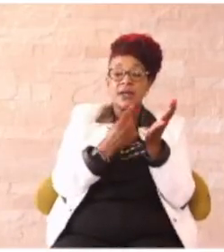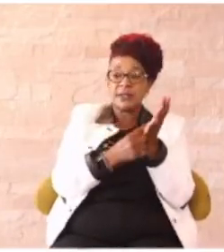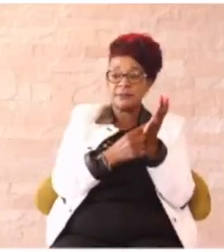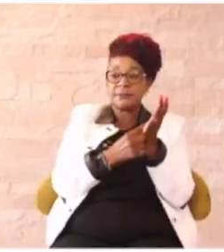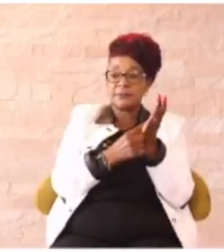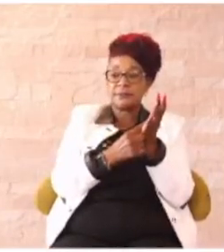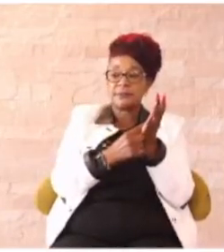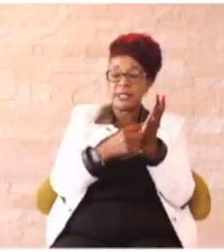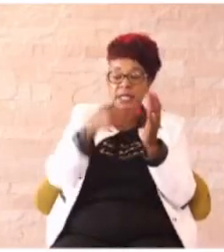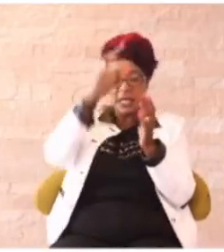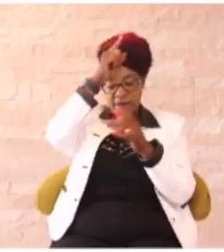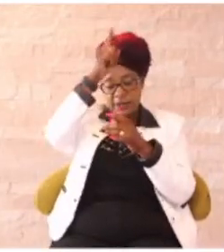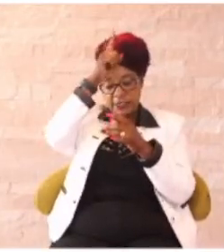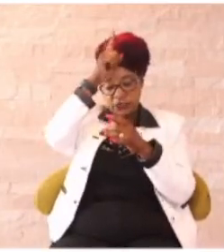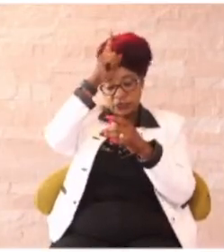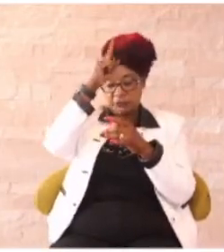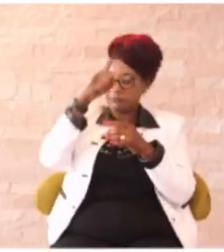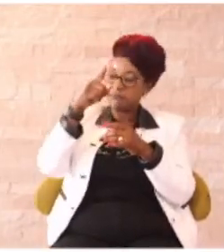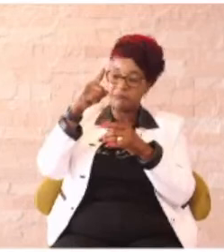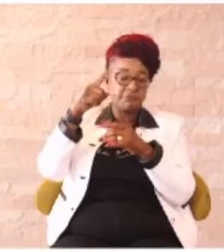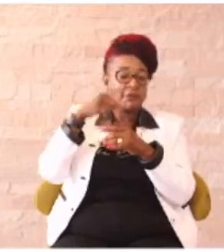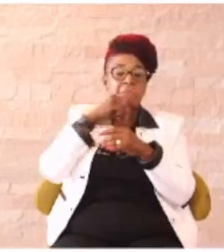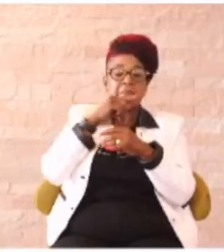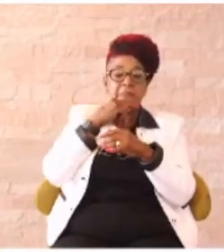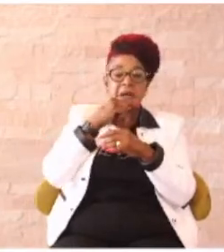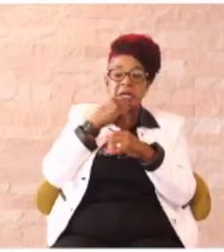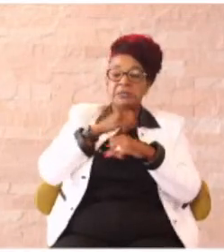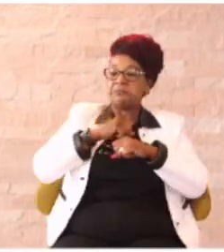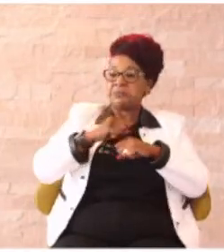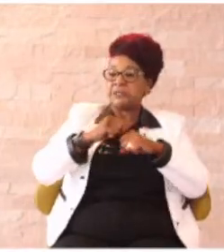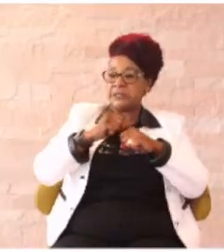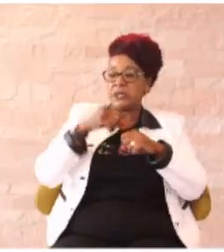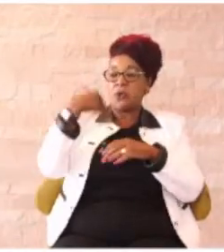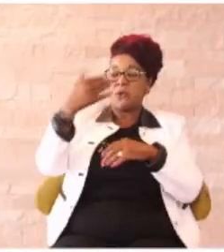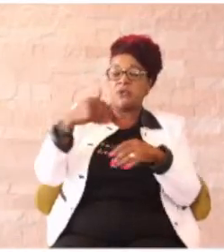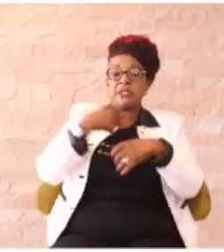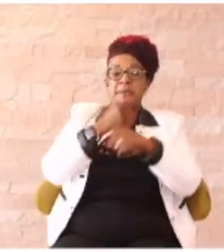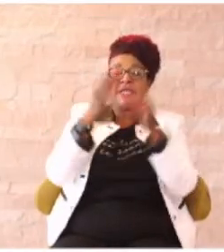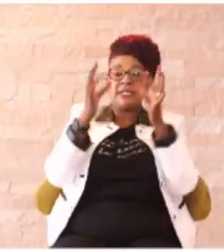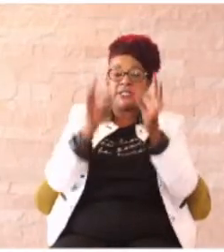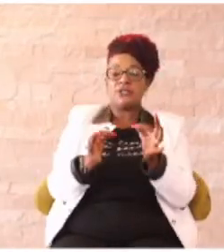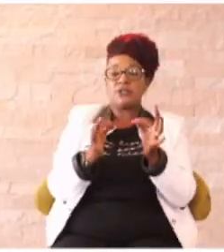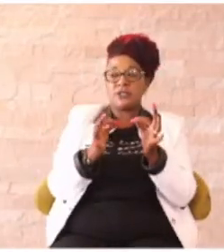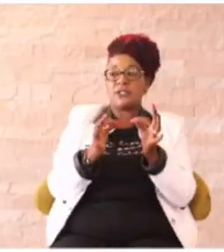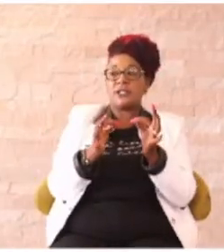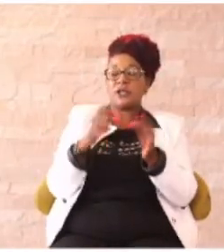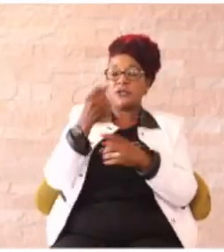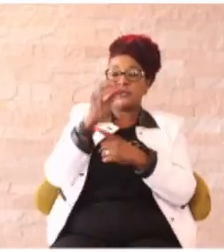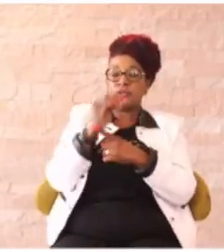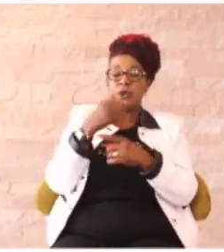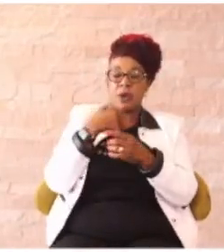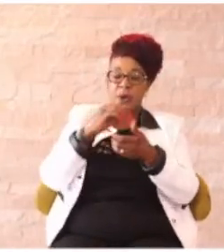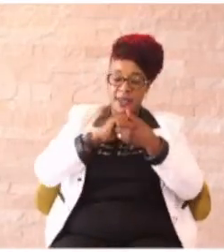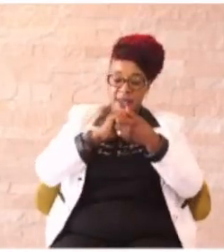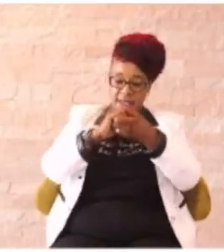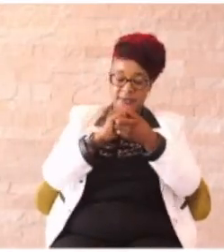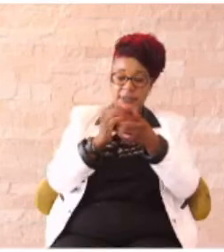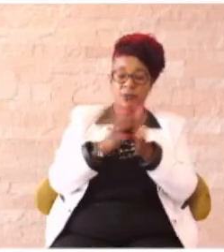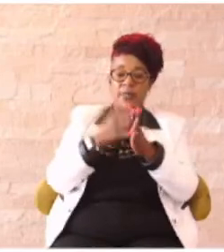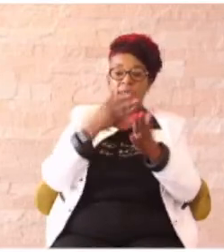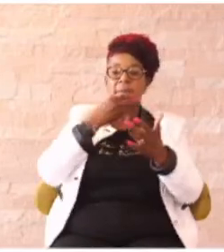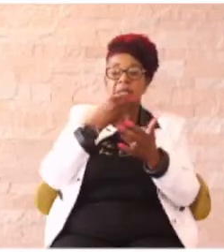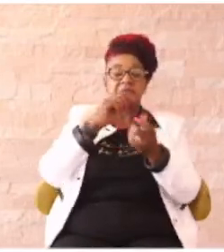the communities, it is usually the man who usually makes decisions. So our engagements with the men have changed